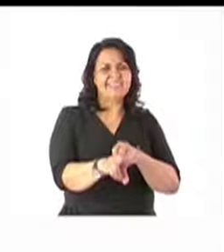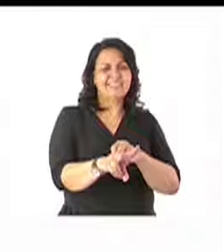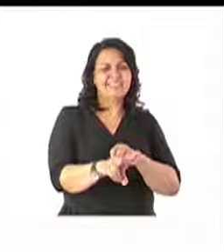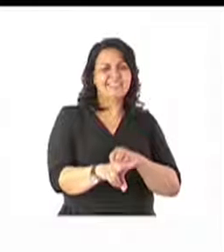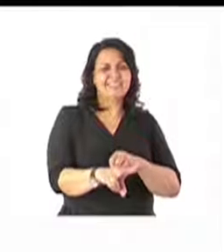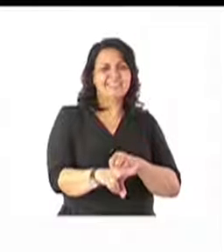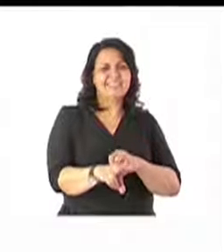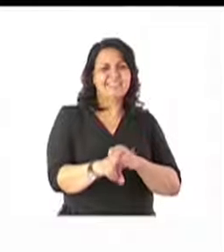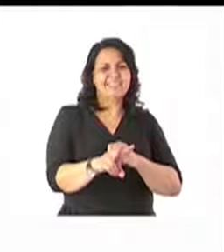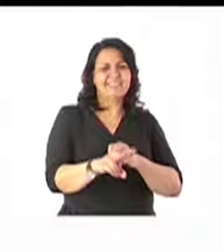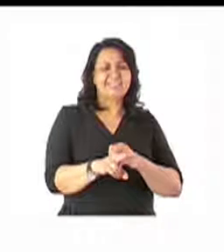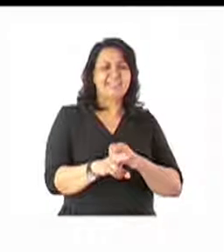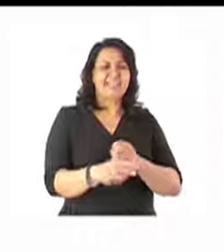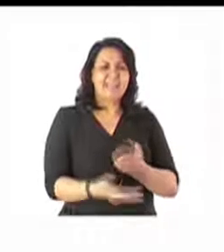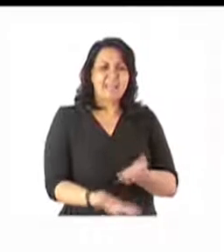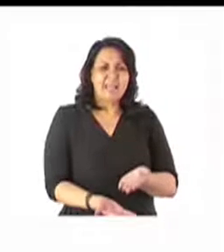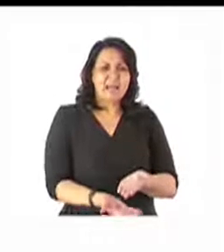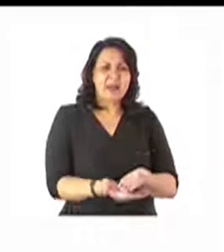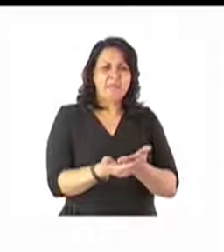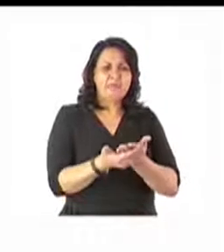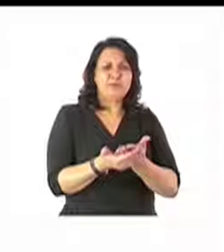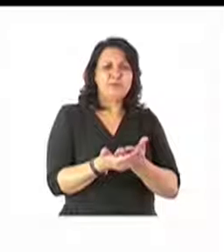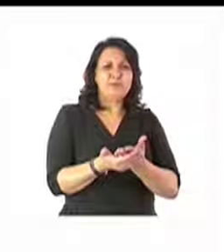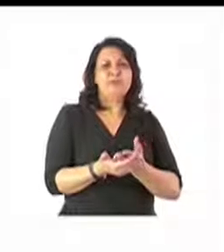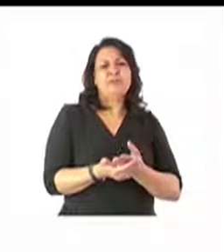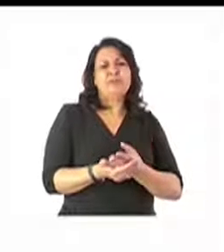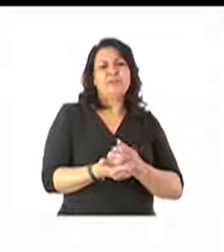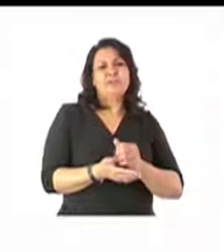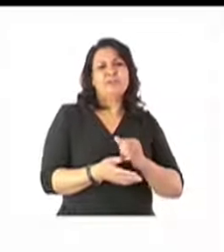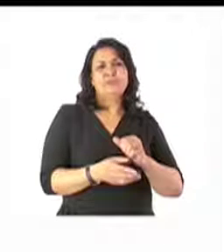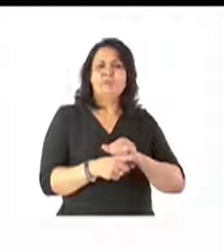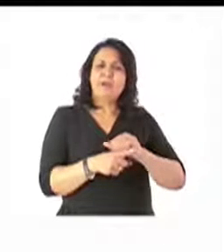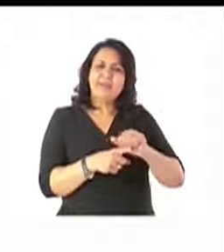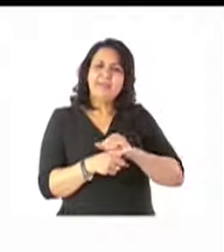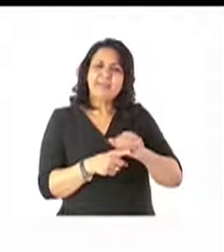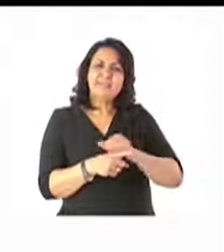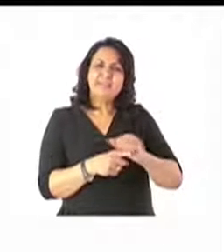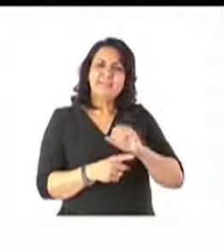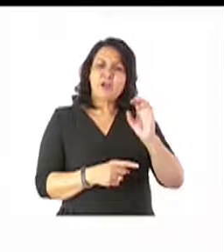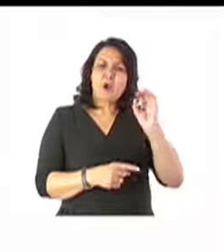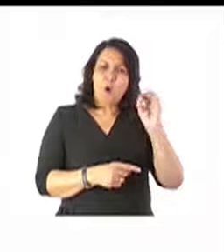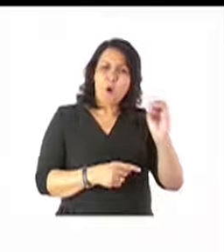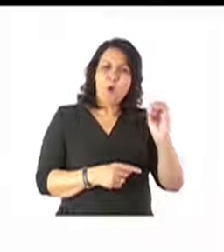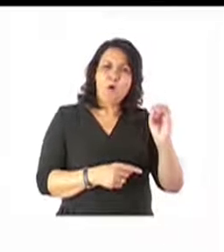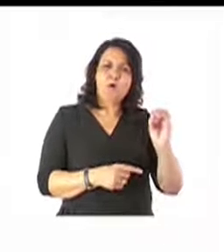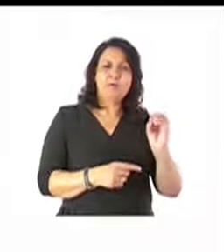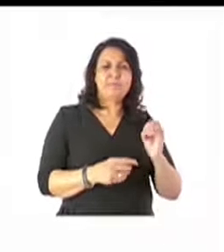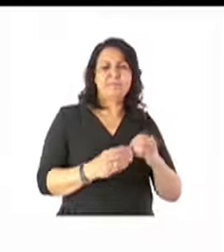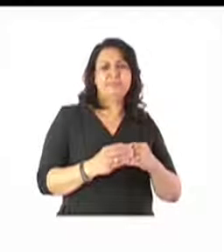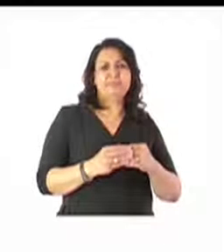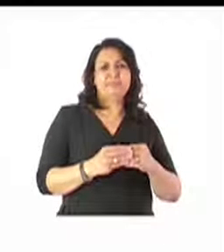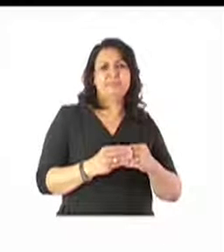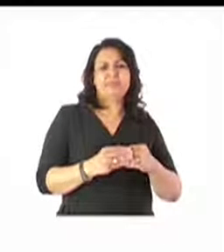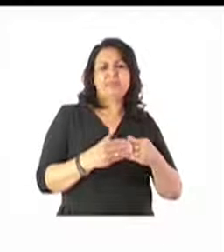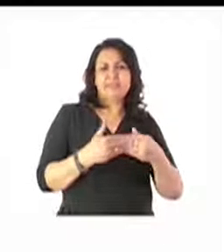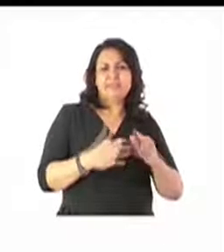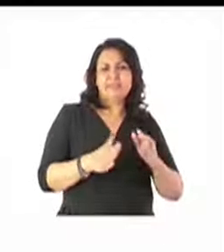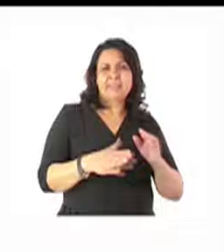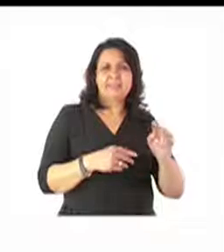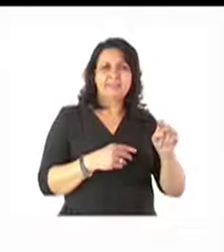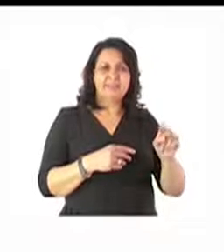it helps you to form the letter O. So start at the arrow